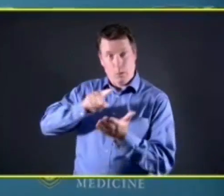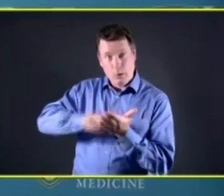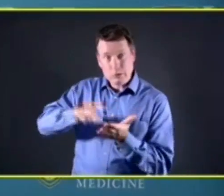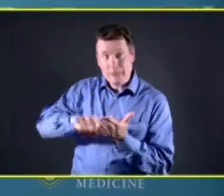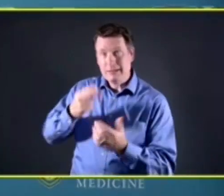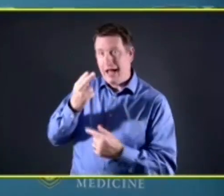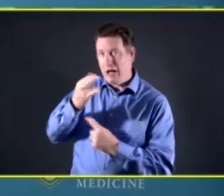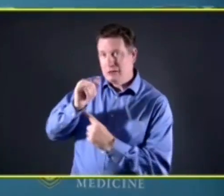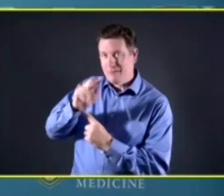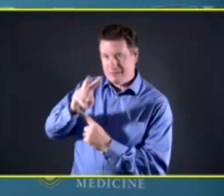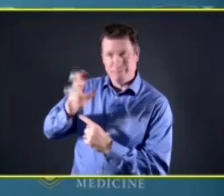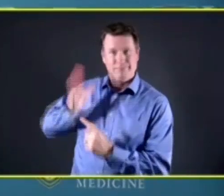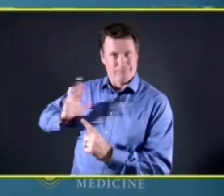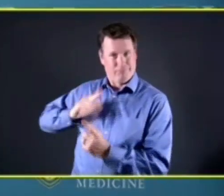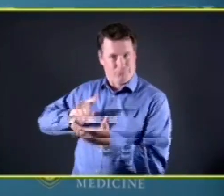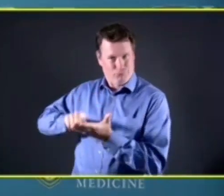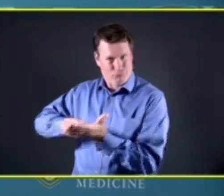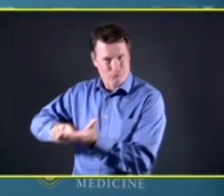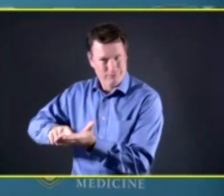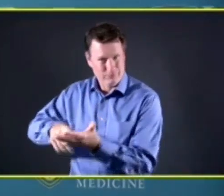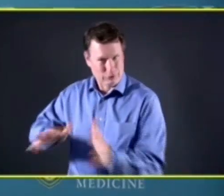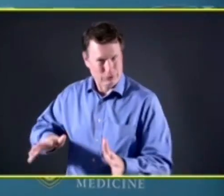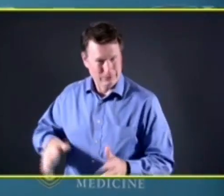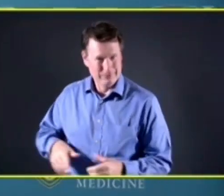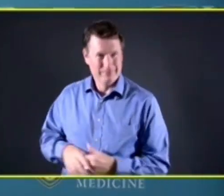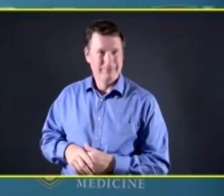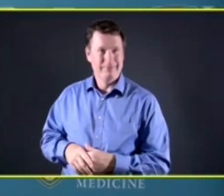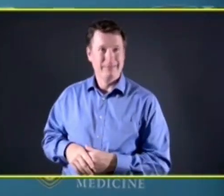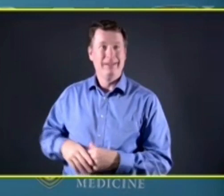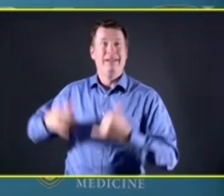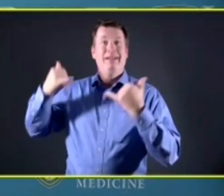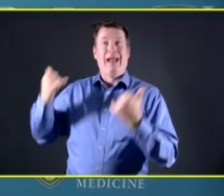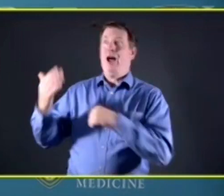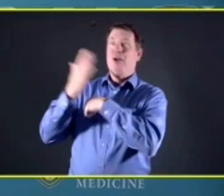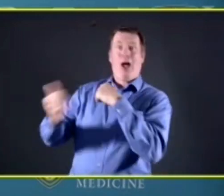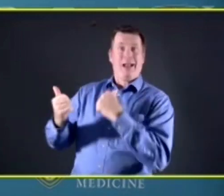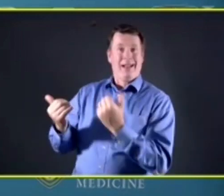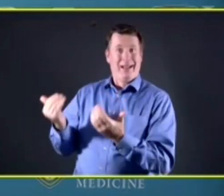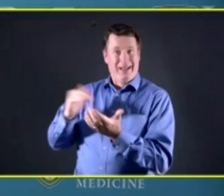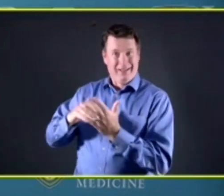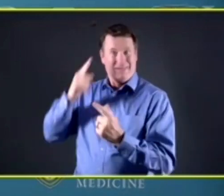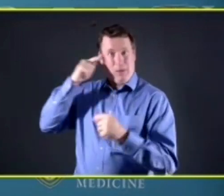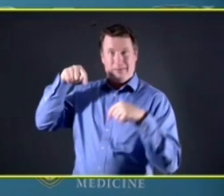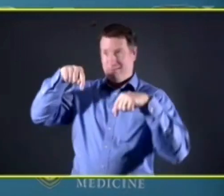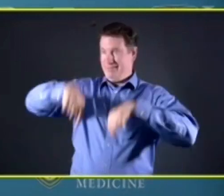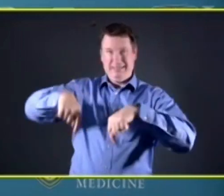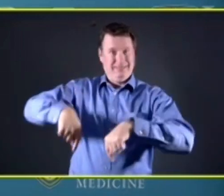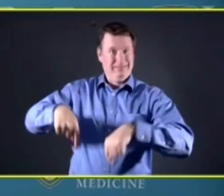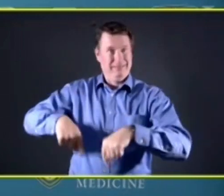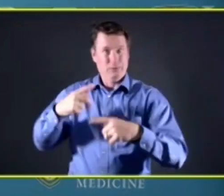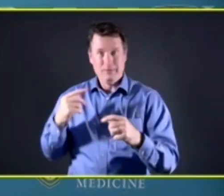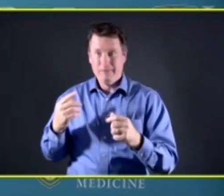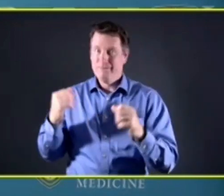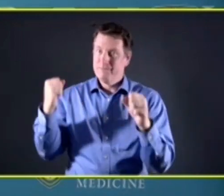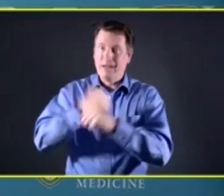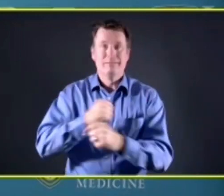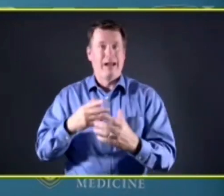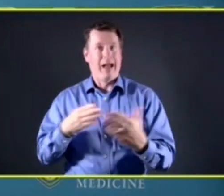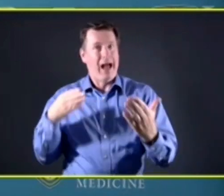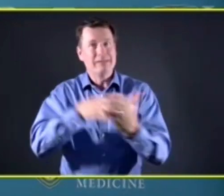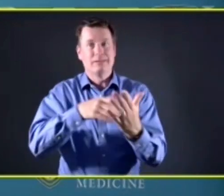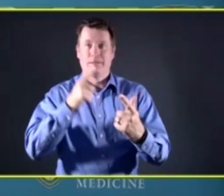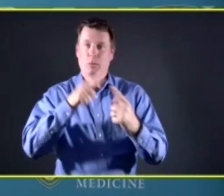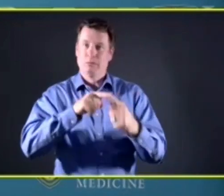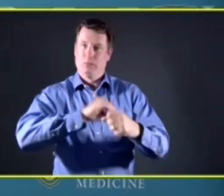has been called on to join the fight against COVID-19. All of our research groups throughout